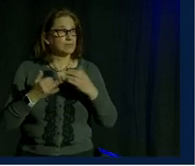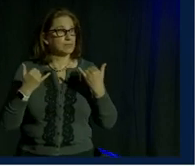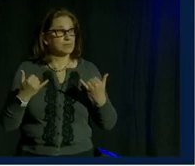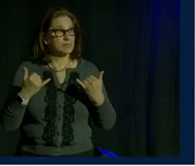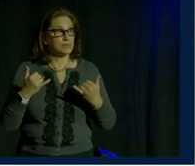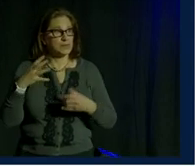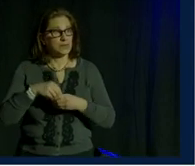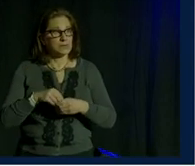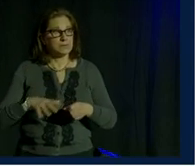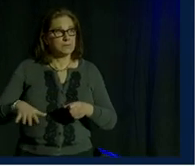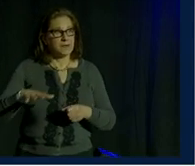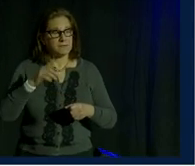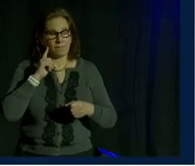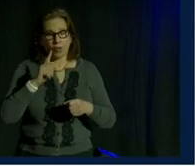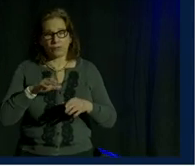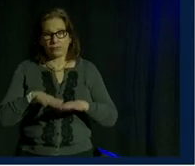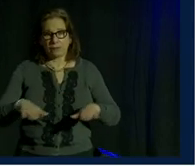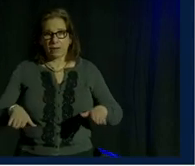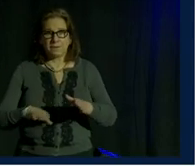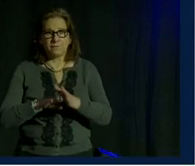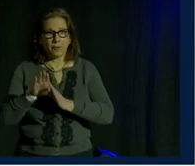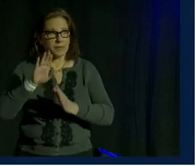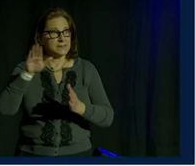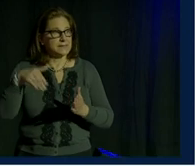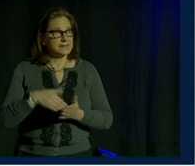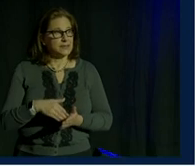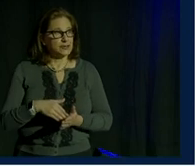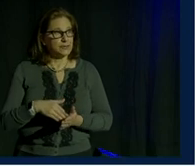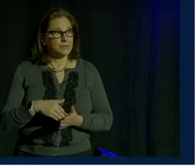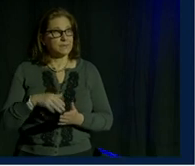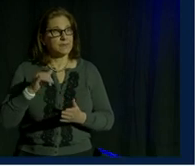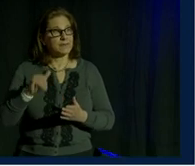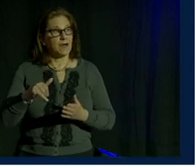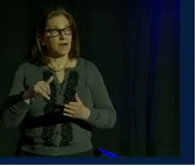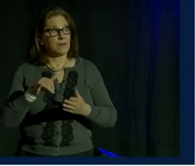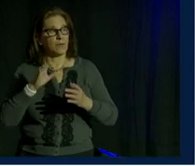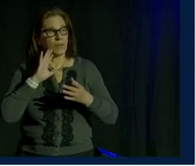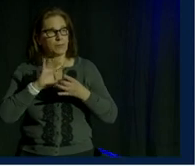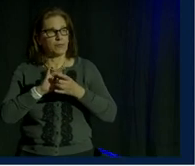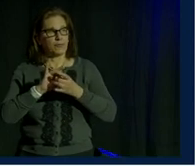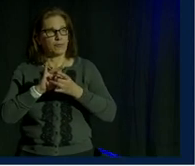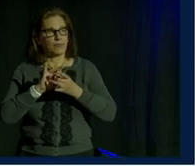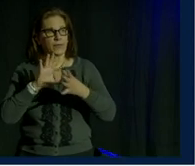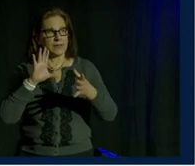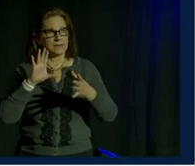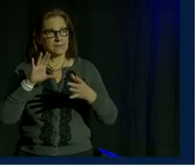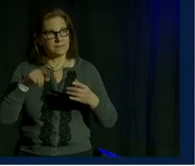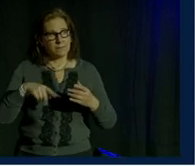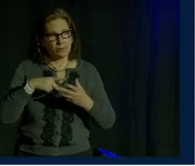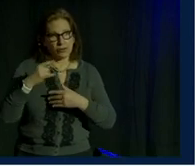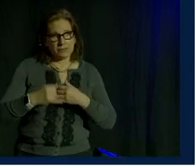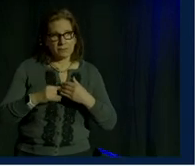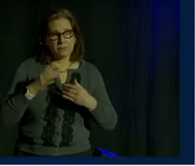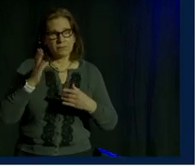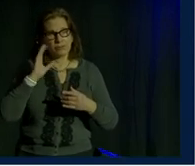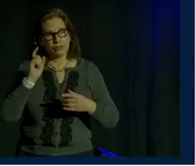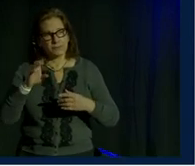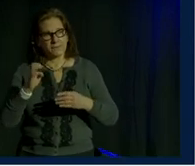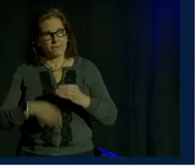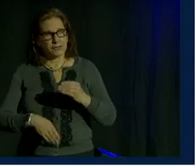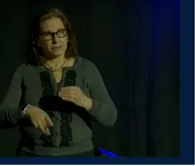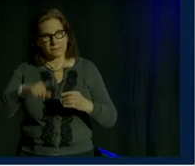a child development center. The solicitation will be released this spring or summer for a project completion date of summer